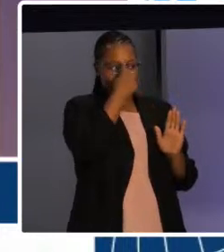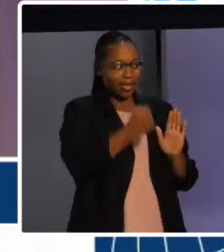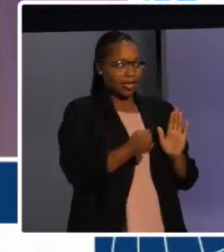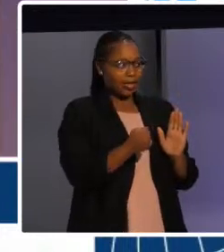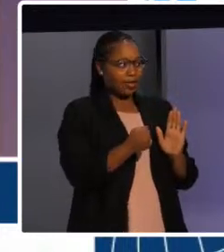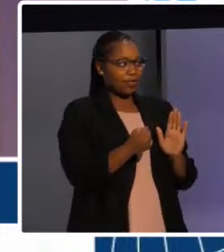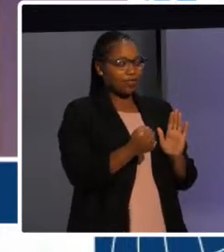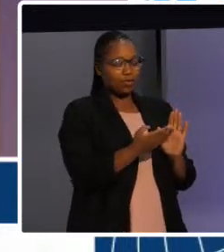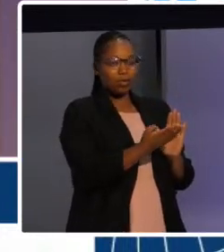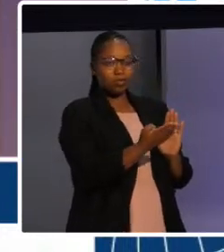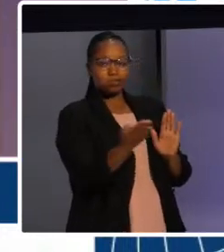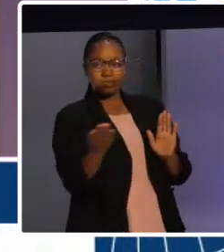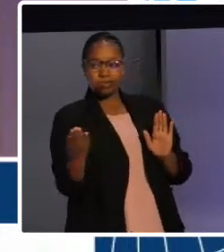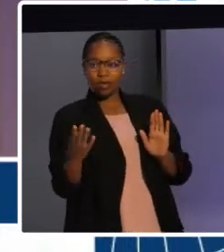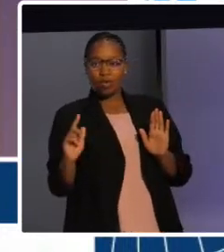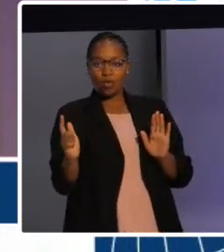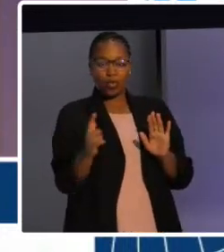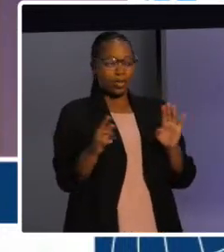is on your table.